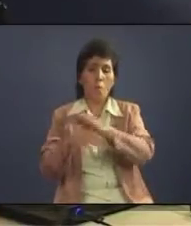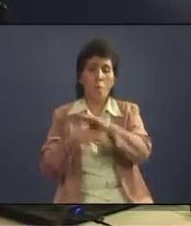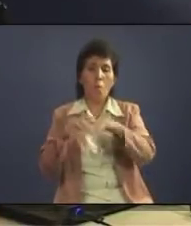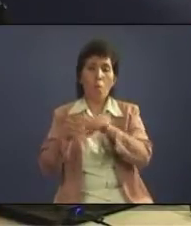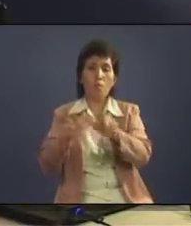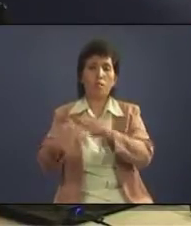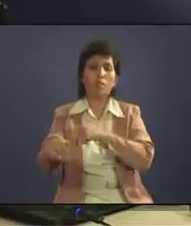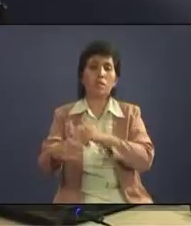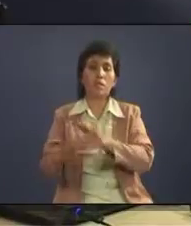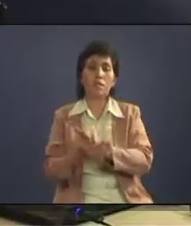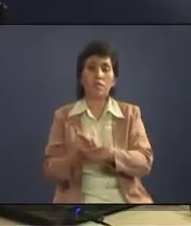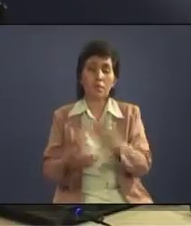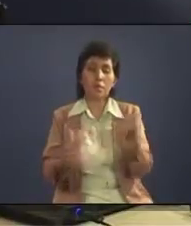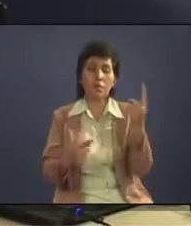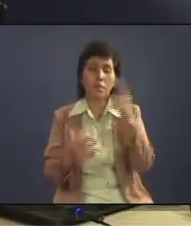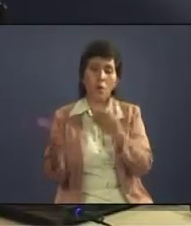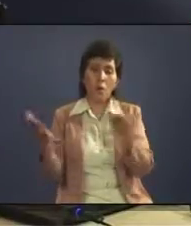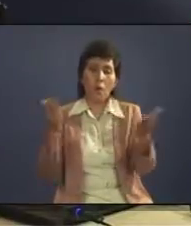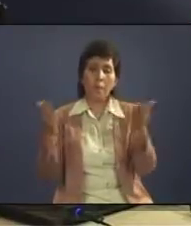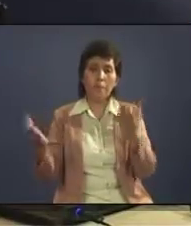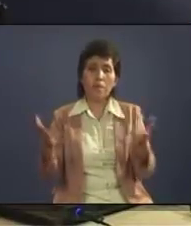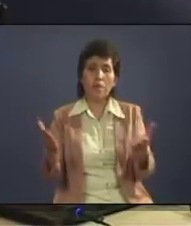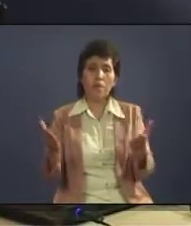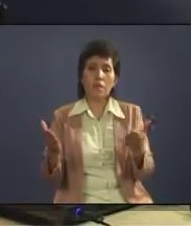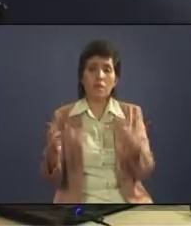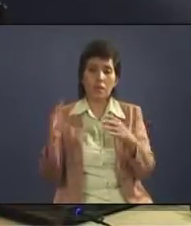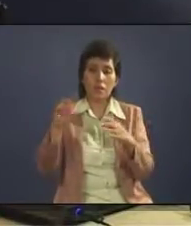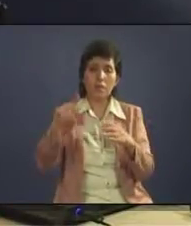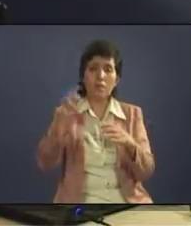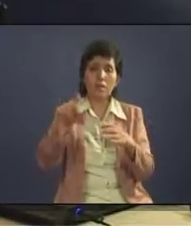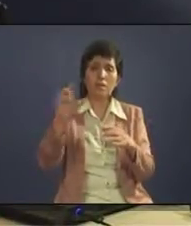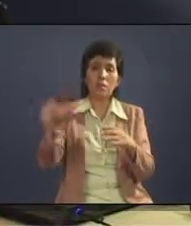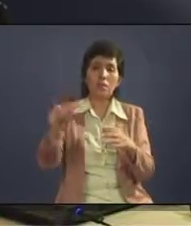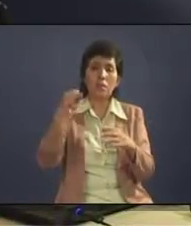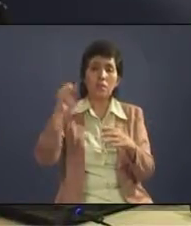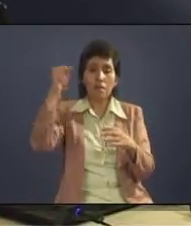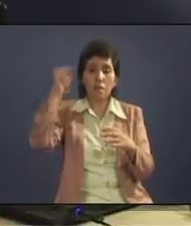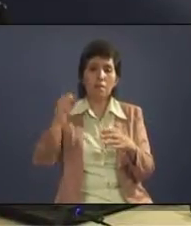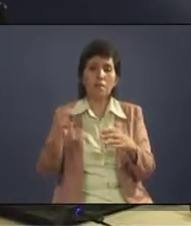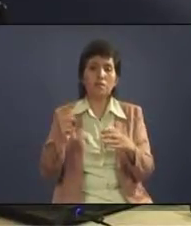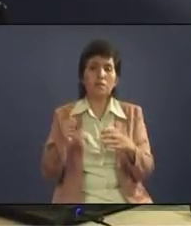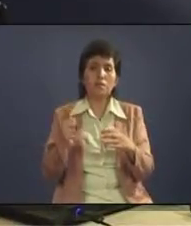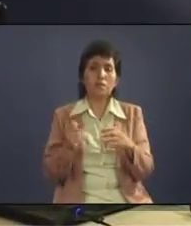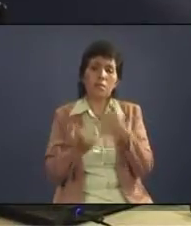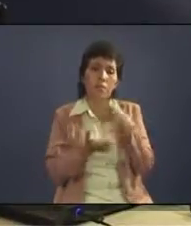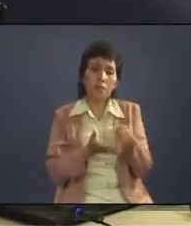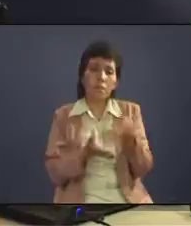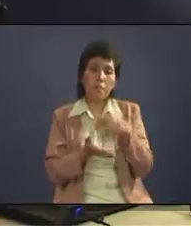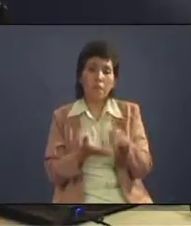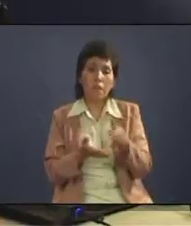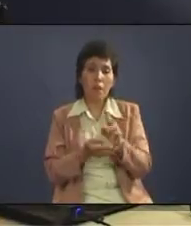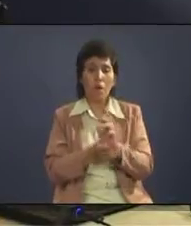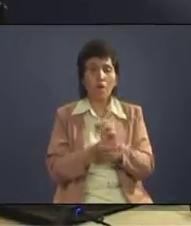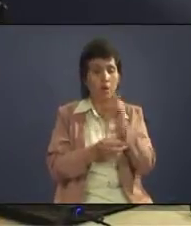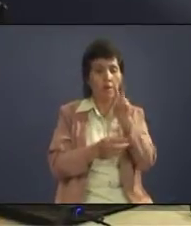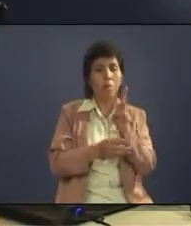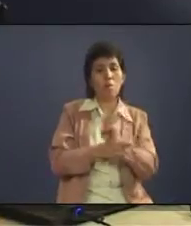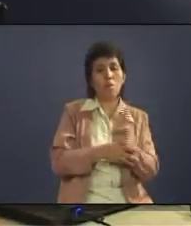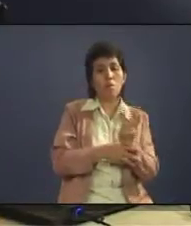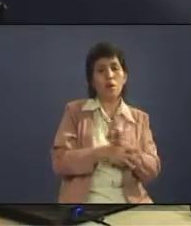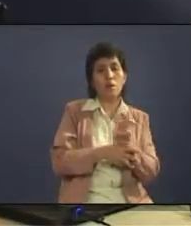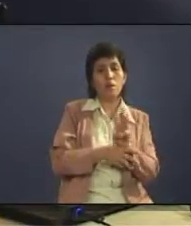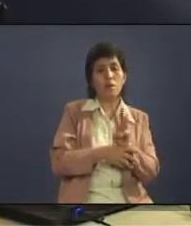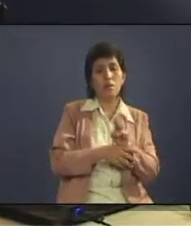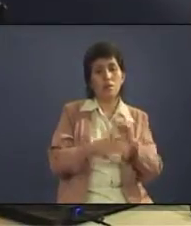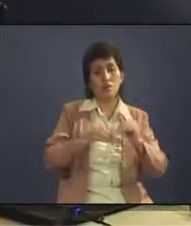The cause you might compare with, I need to take bus to meet my friends, I need to spend money to watch a movie, but is it all added